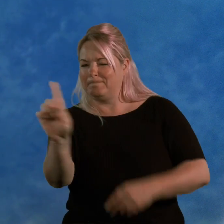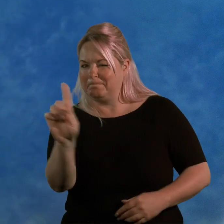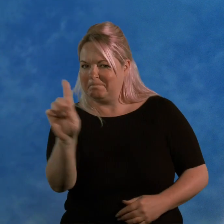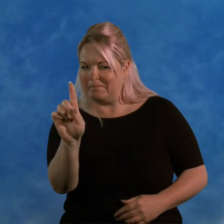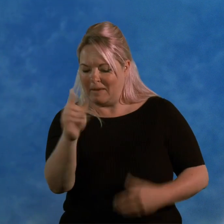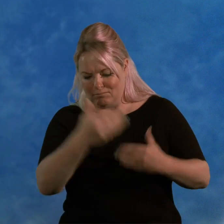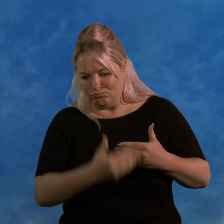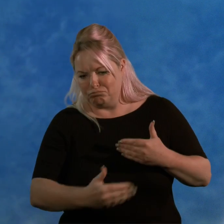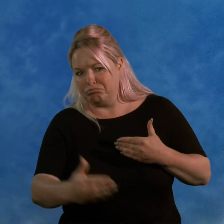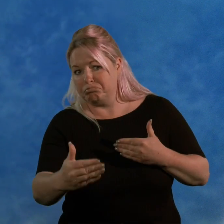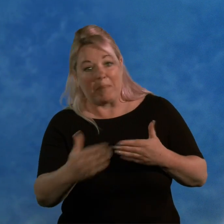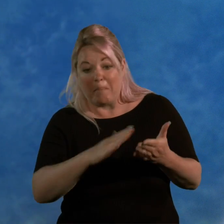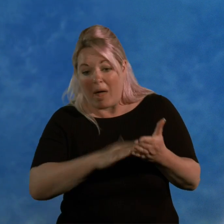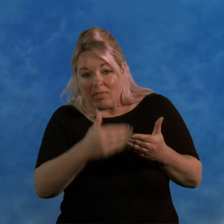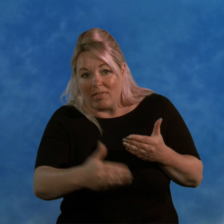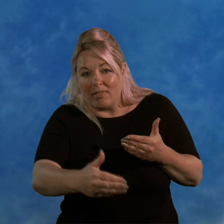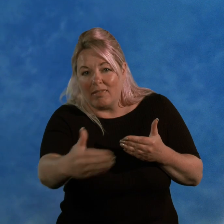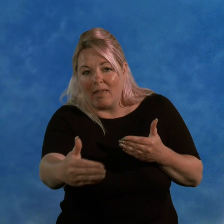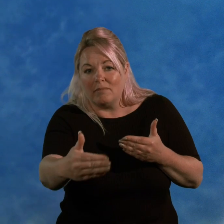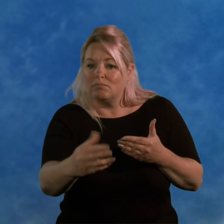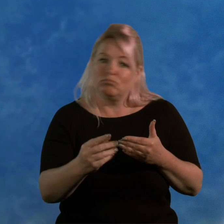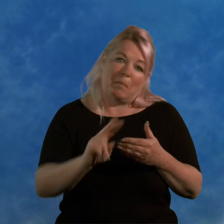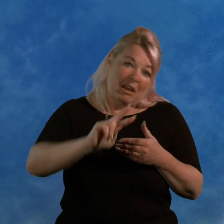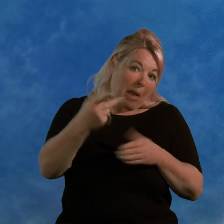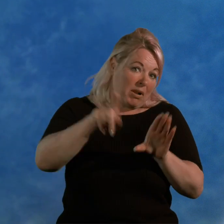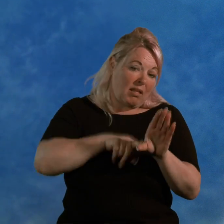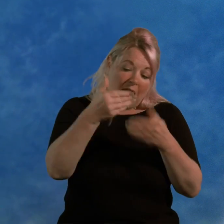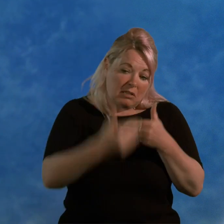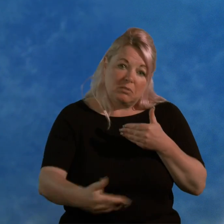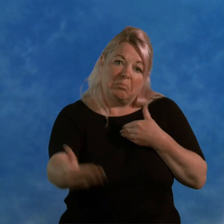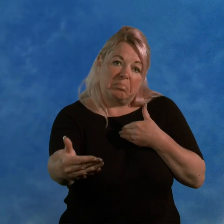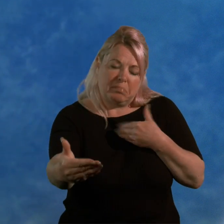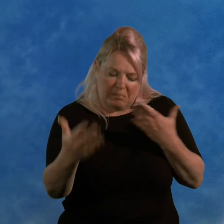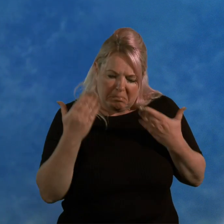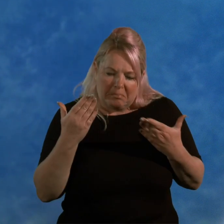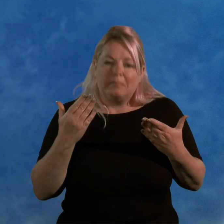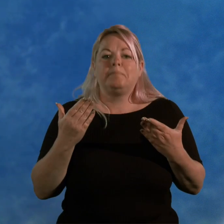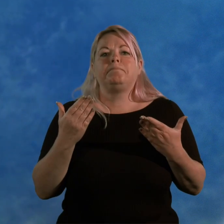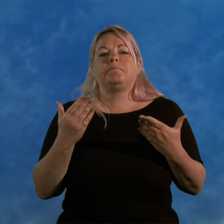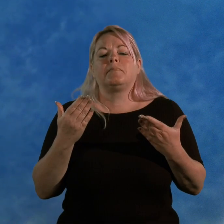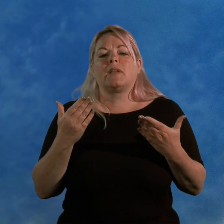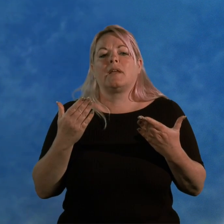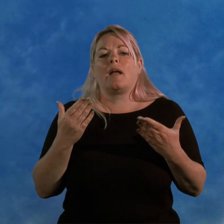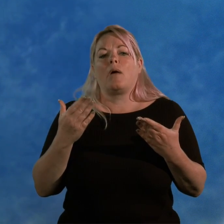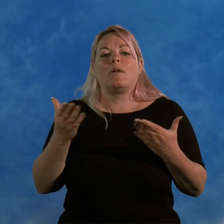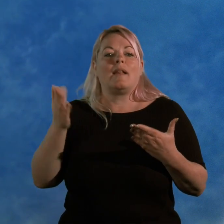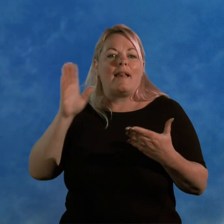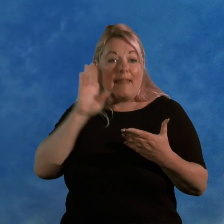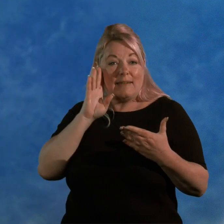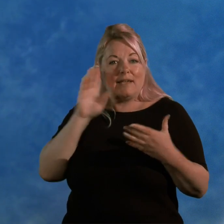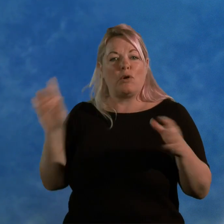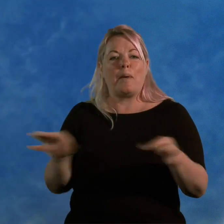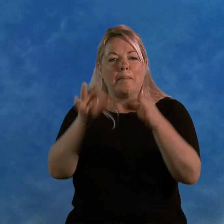over a period of, I don't know, months, maybe even a couple of years, is being able to listen to